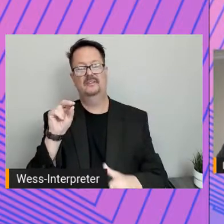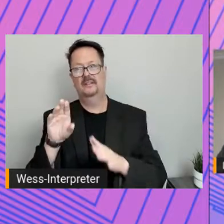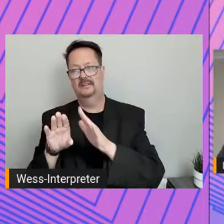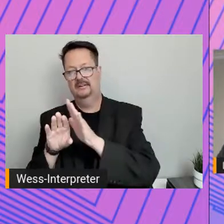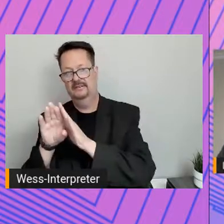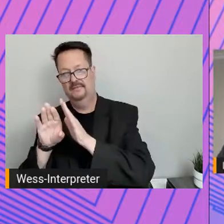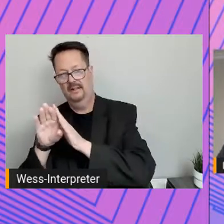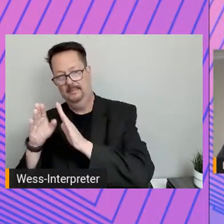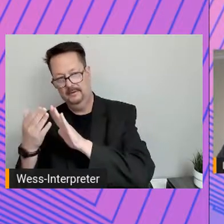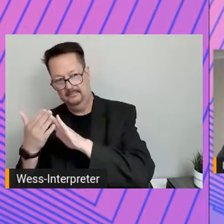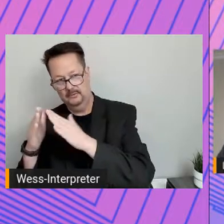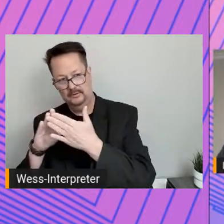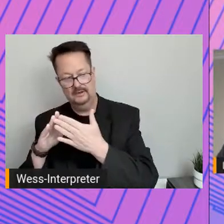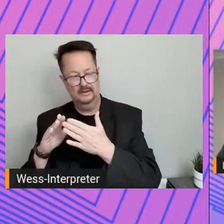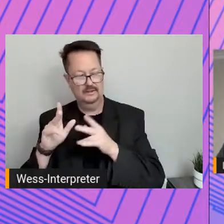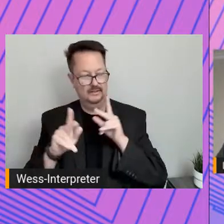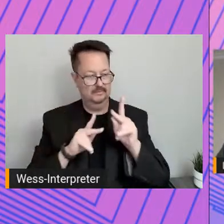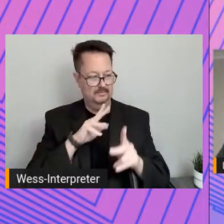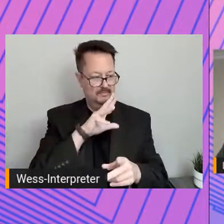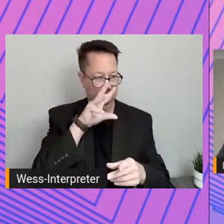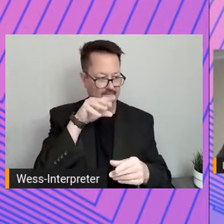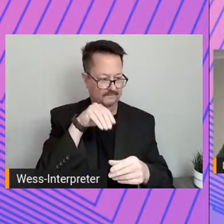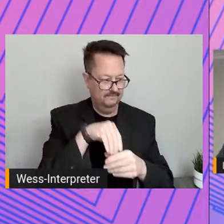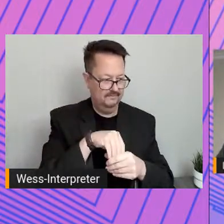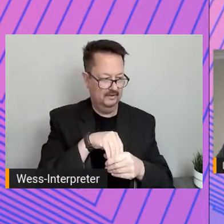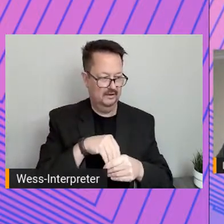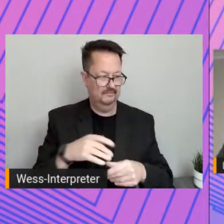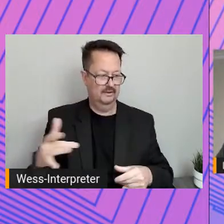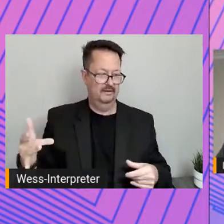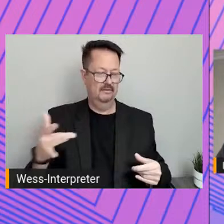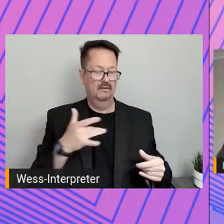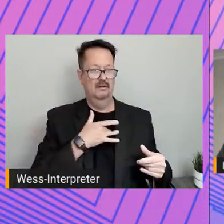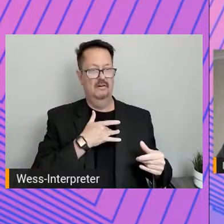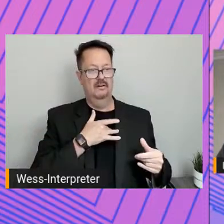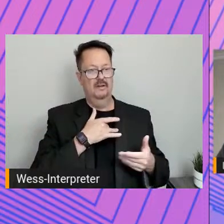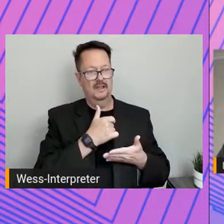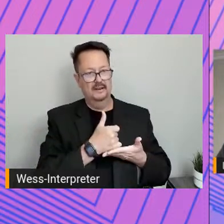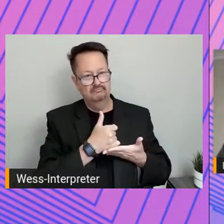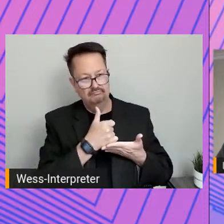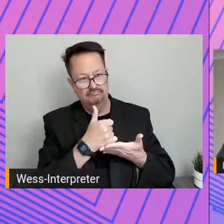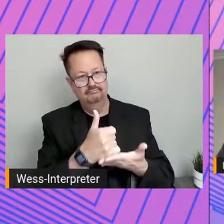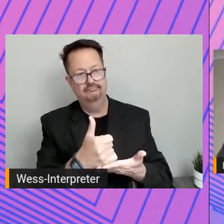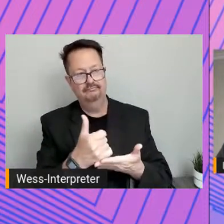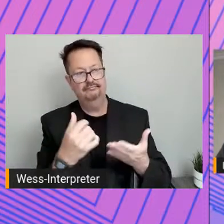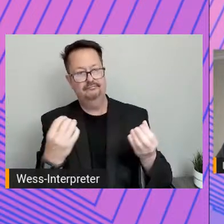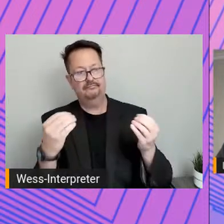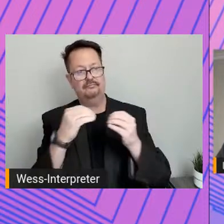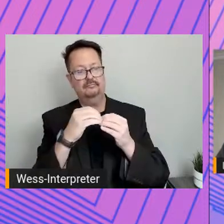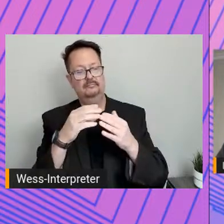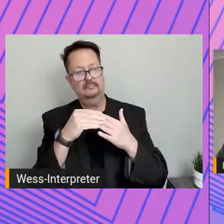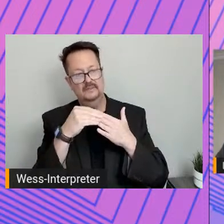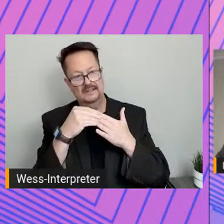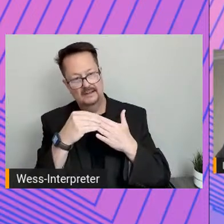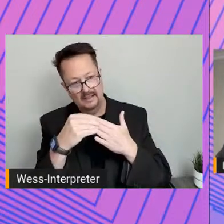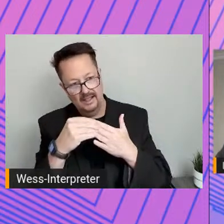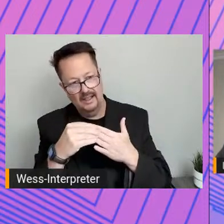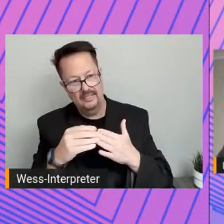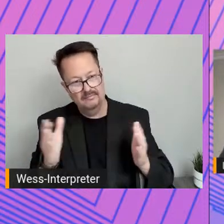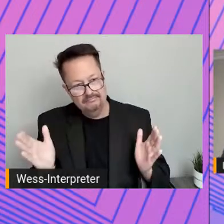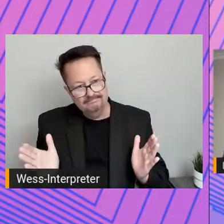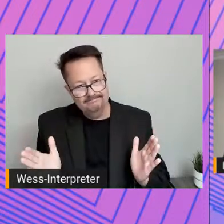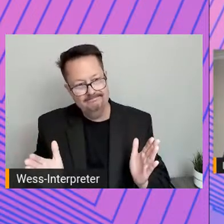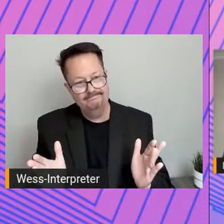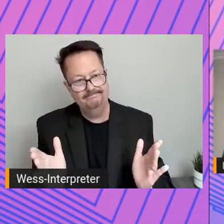the people involved in the AWS space at heart, and wanting to assist them or guide them on the enablement journey as